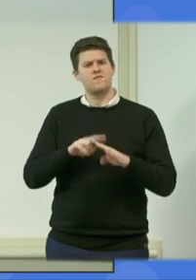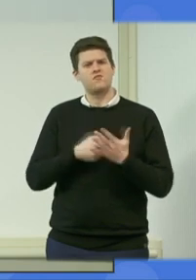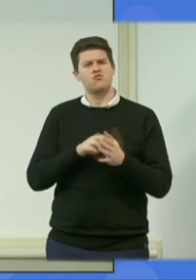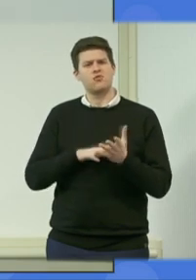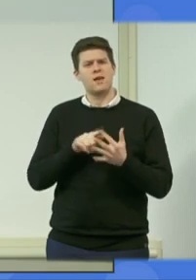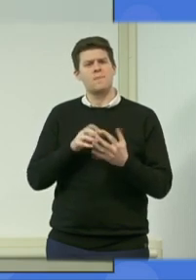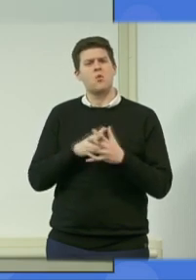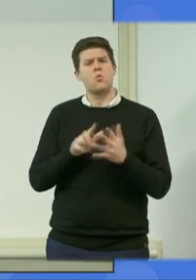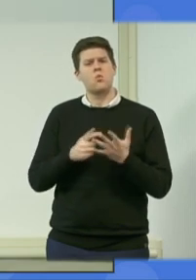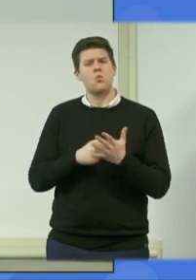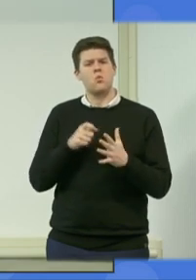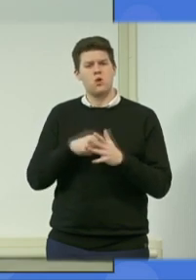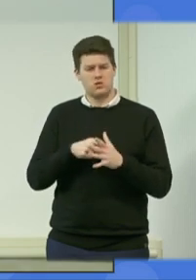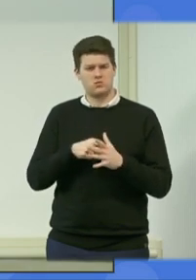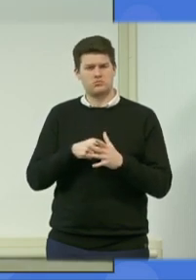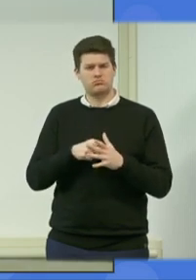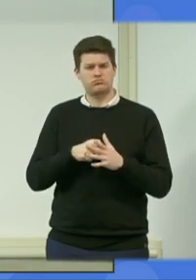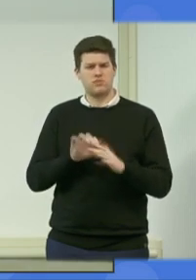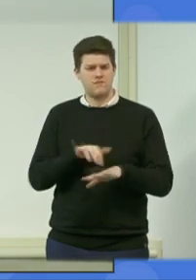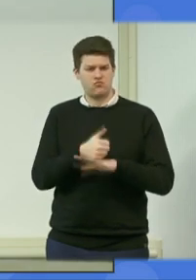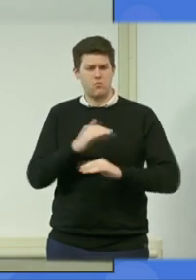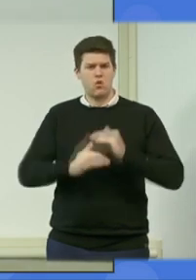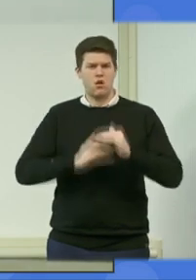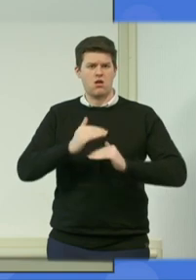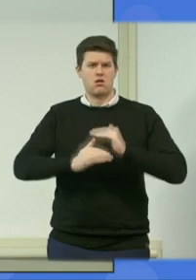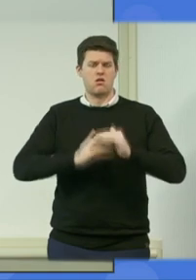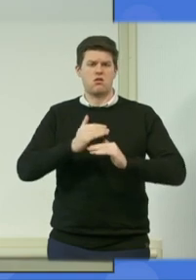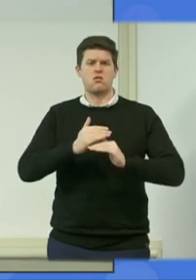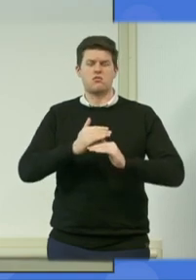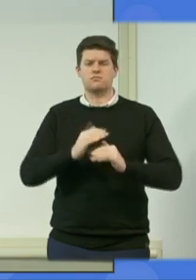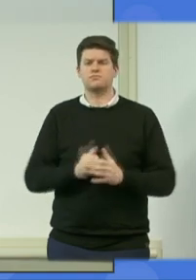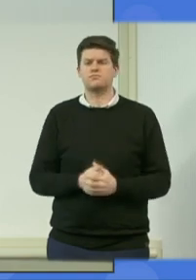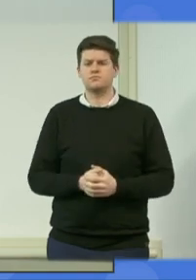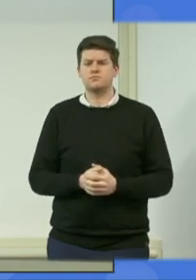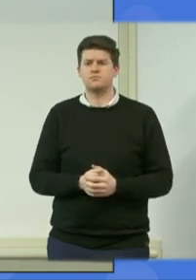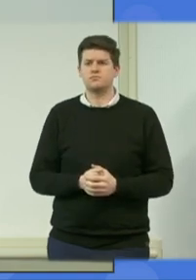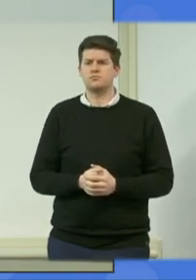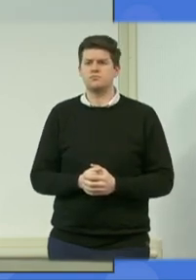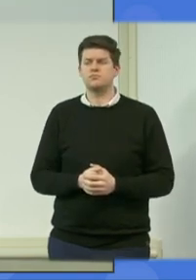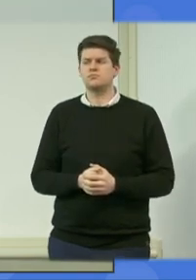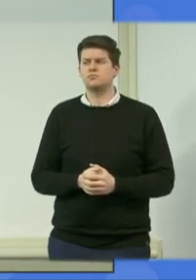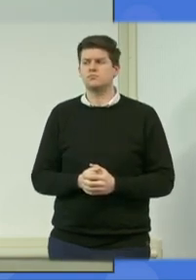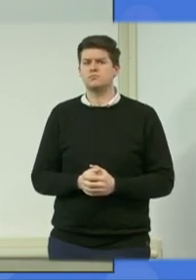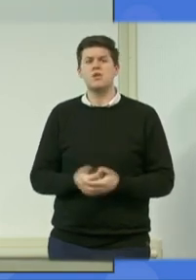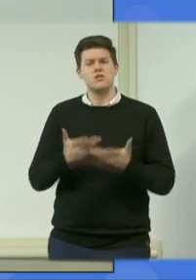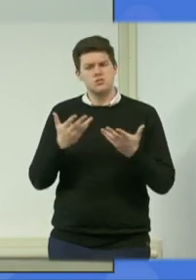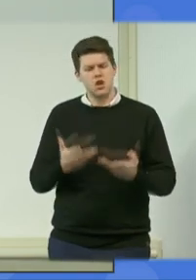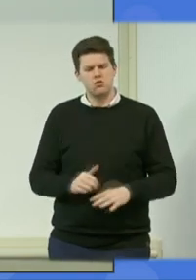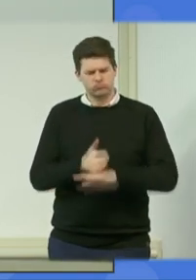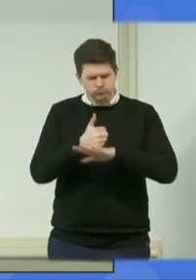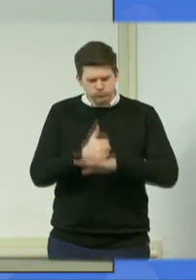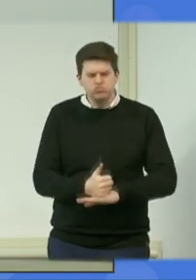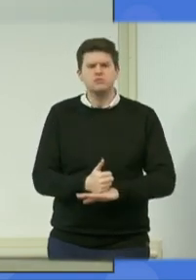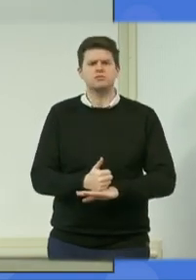sets out how the finances between the Scottish Government and the UK governments work. It's very now firmly based on